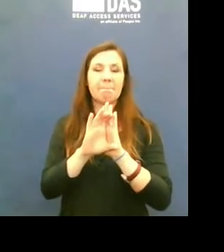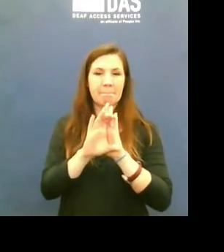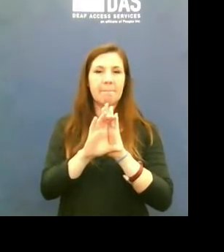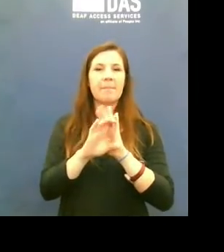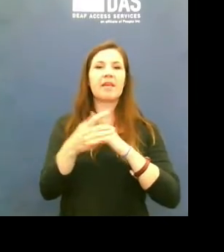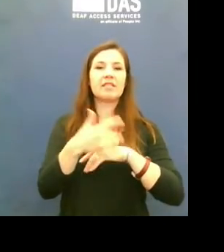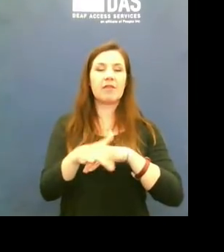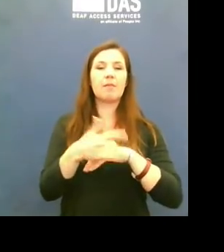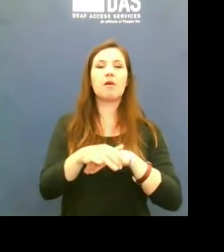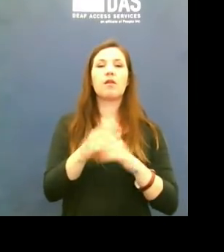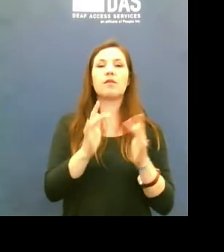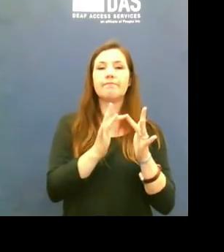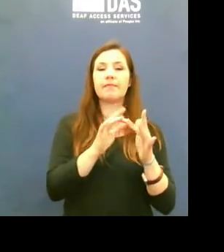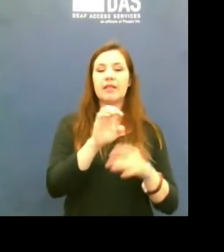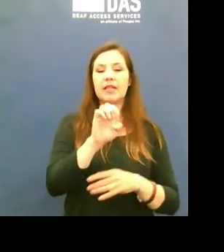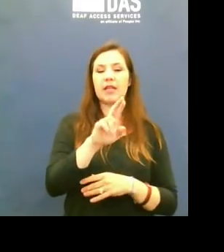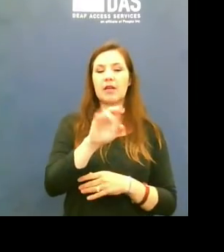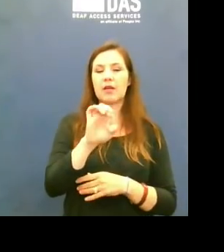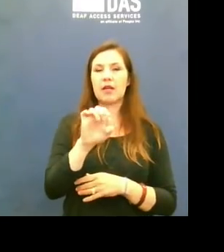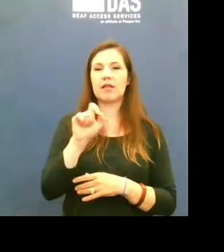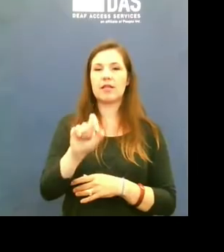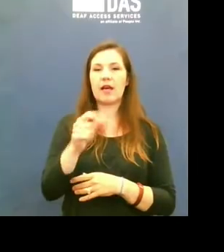at